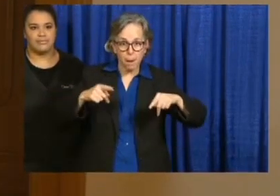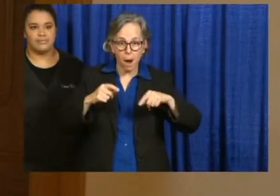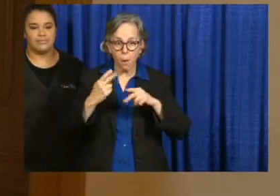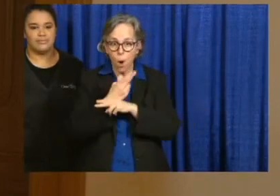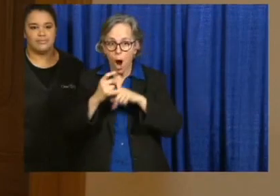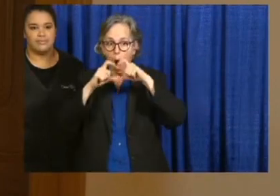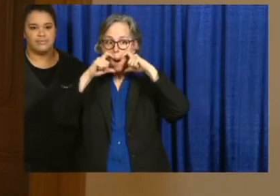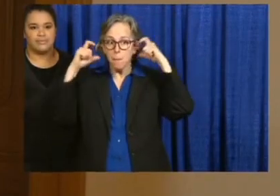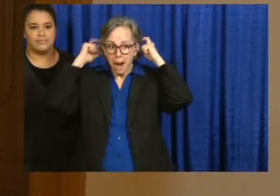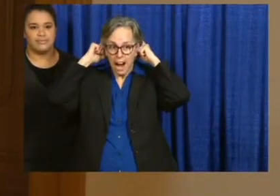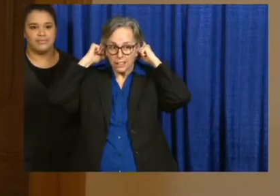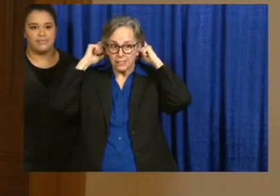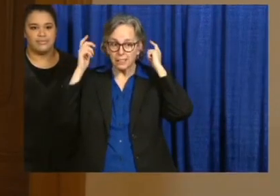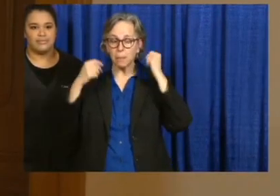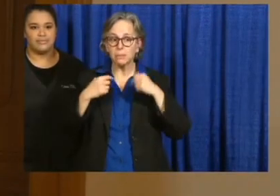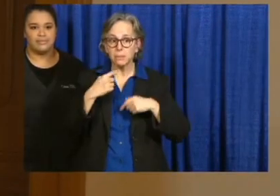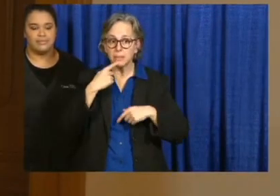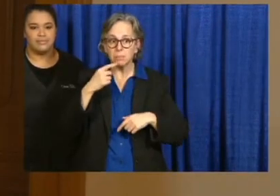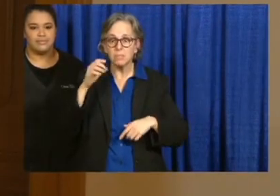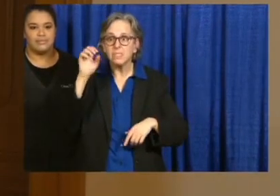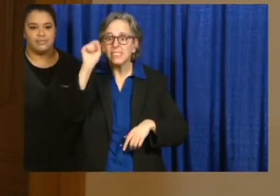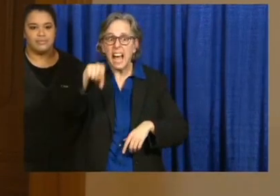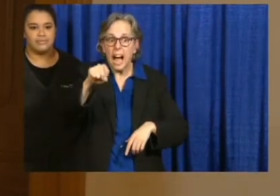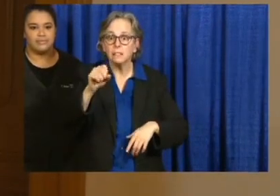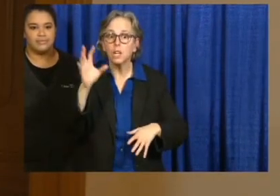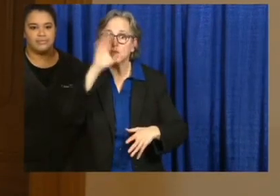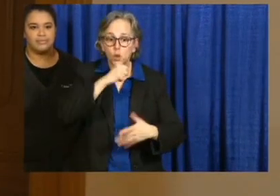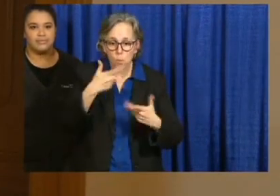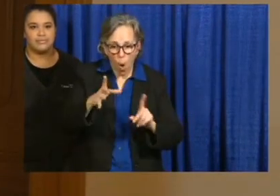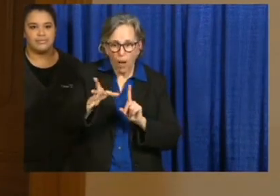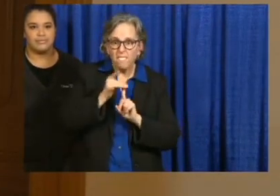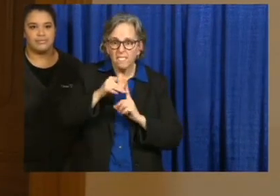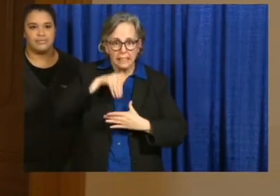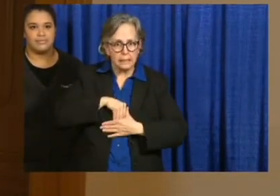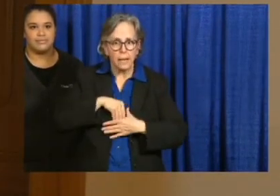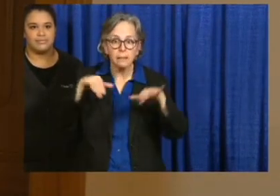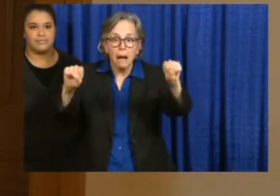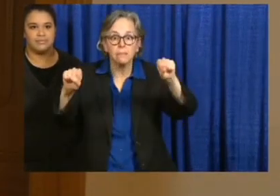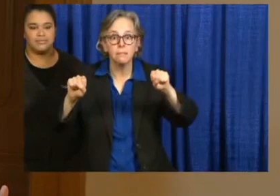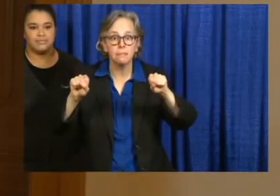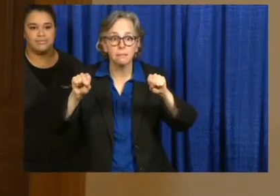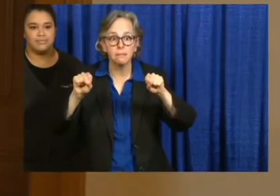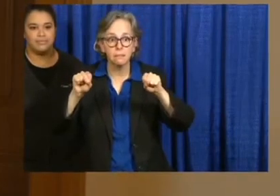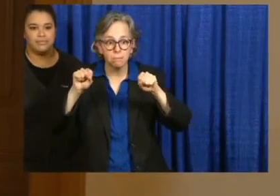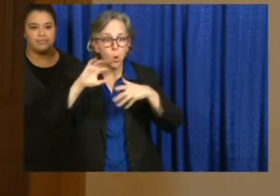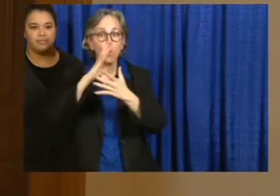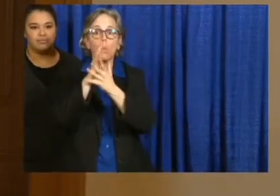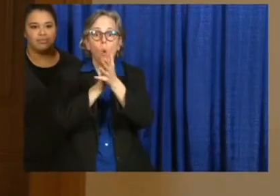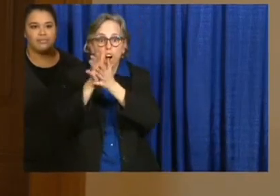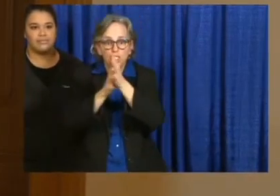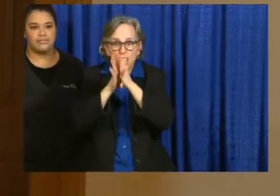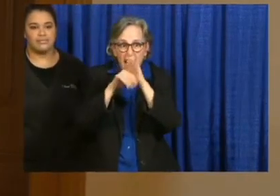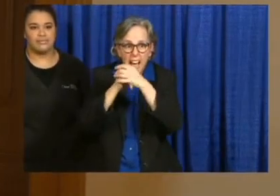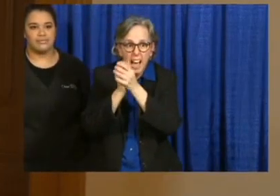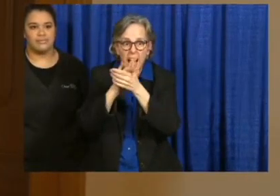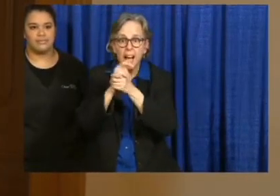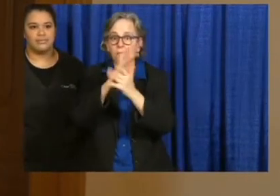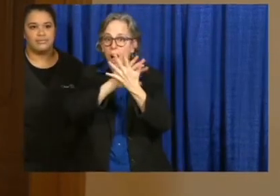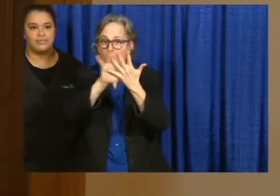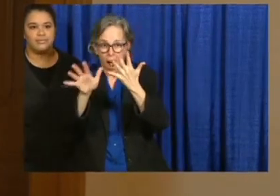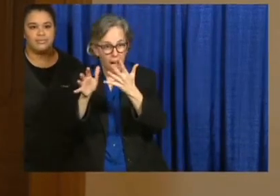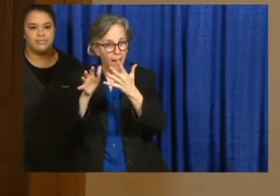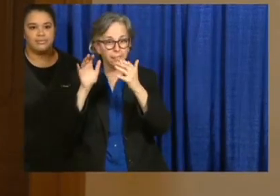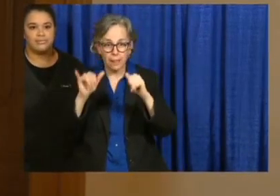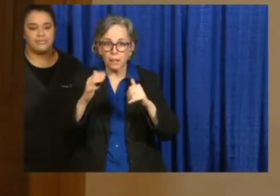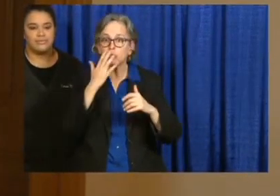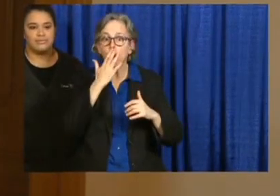each other has it, assume you have it. And we're doing all those things we've learned, the washing of the hands, all of this, statistically proven